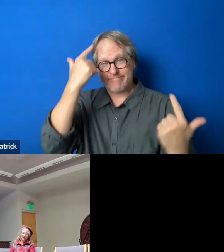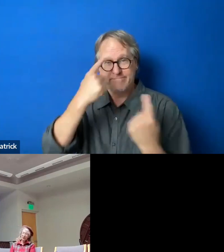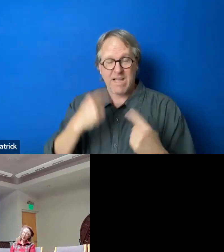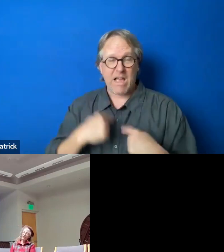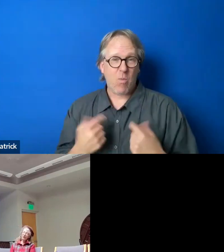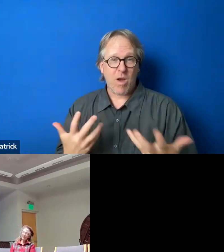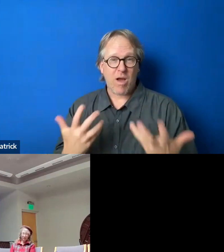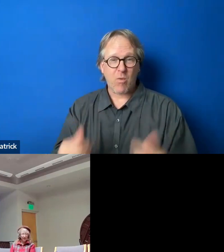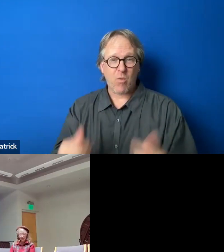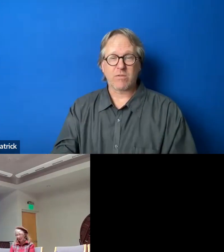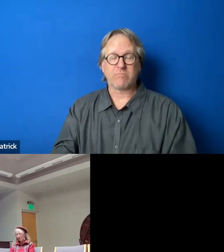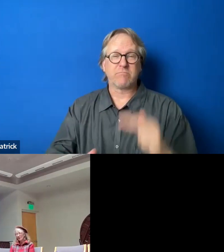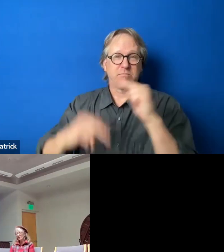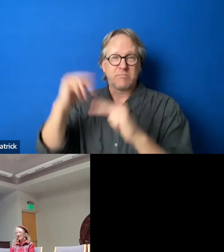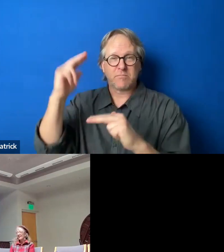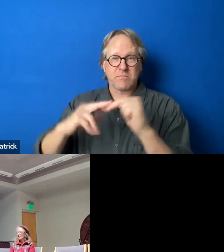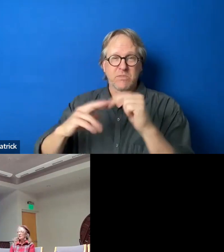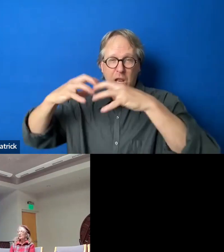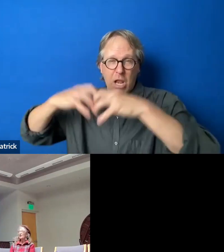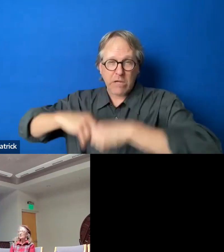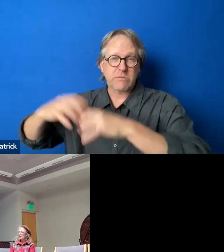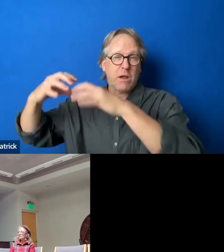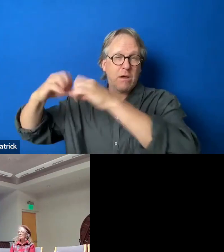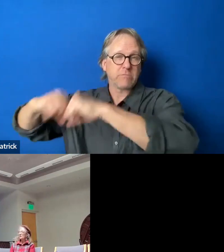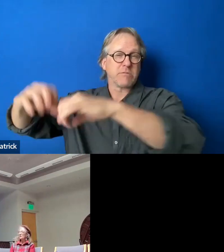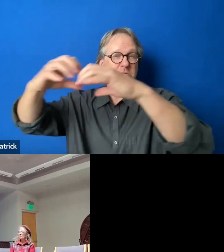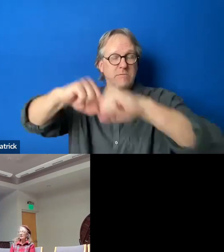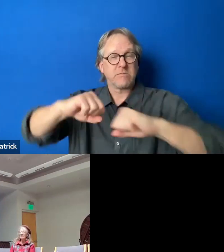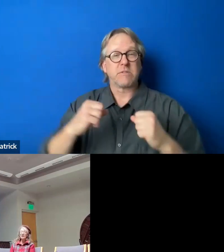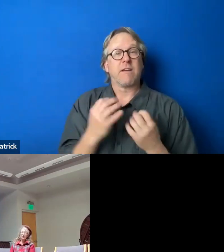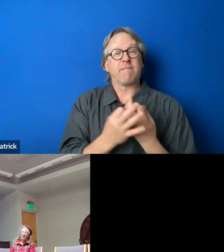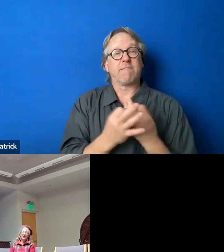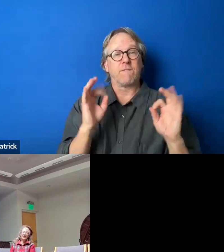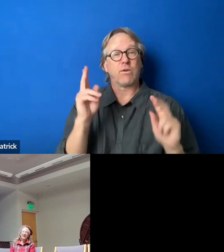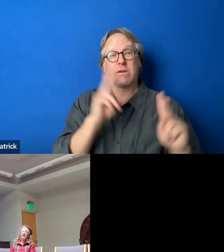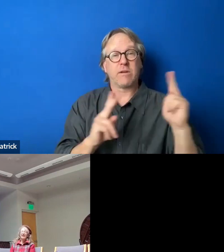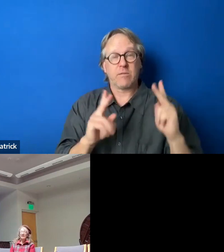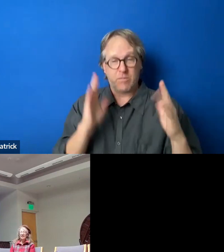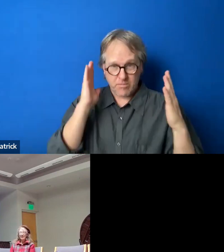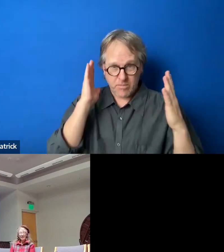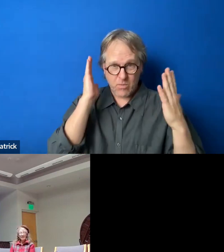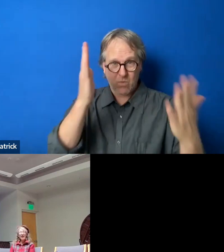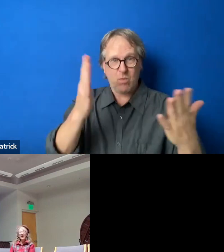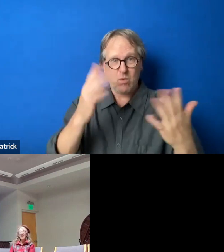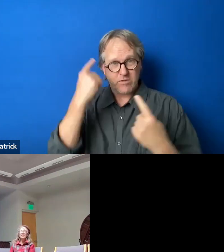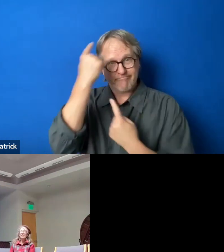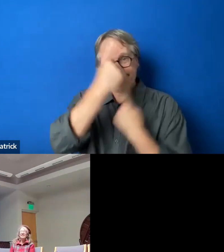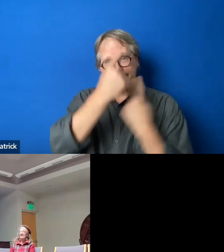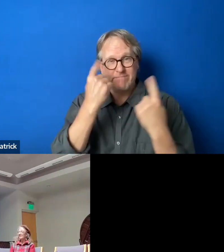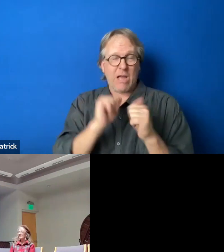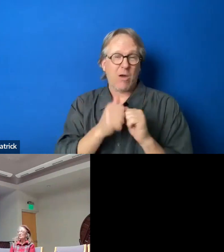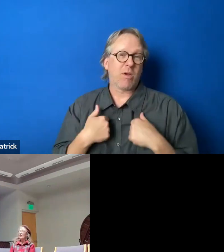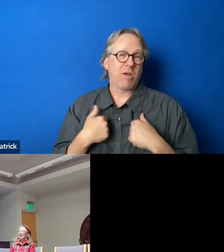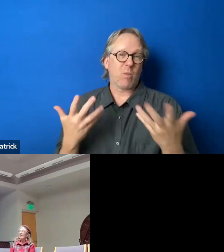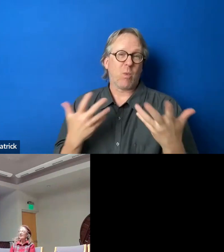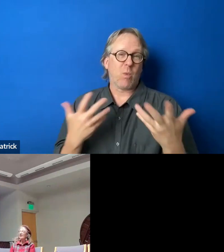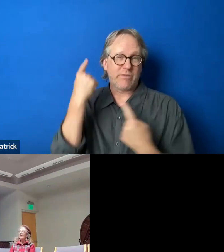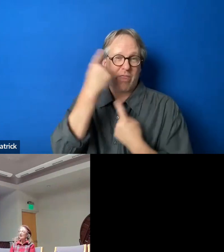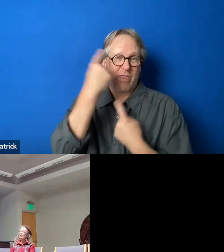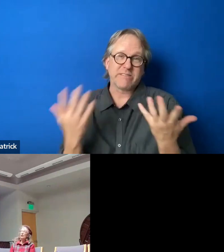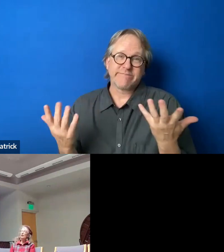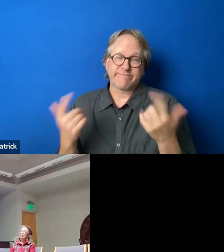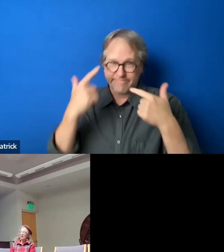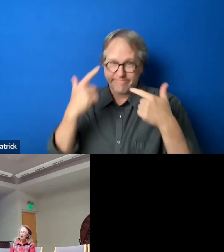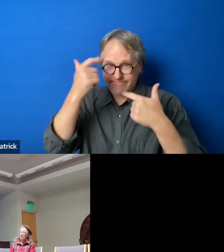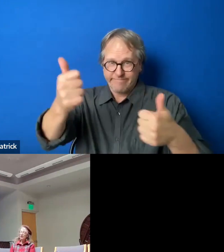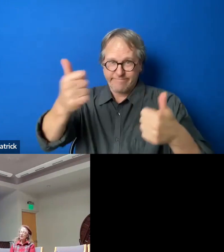and structures will tumble, and free people will cry. Die Gedanken sind frei,